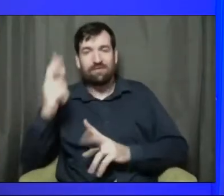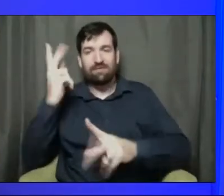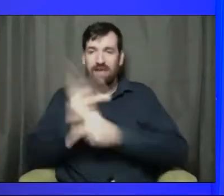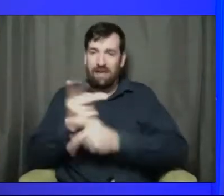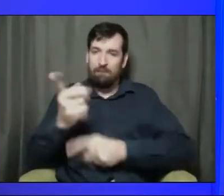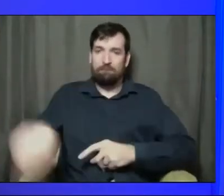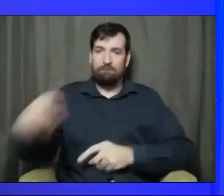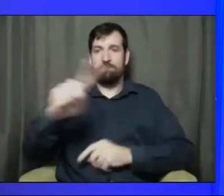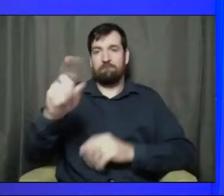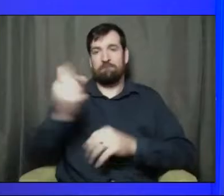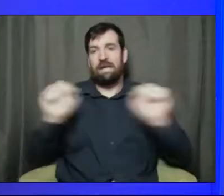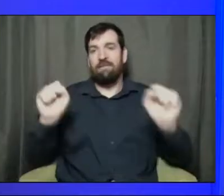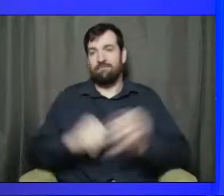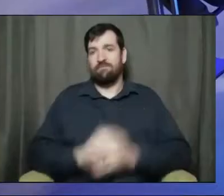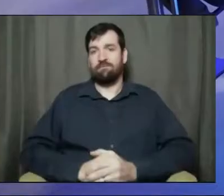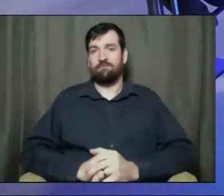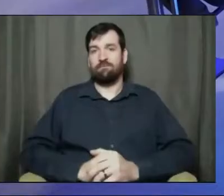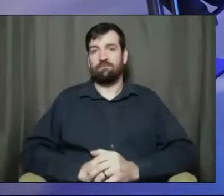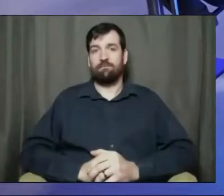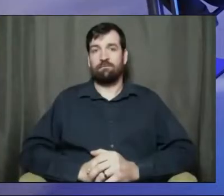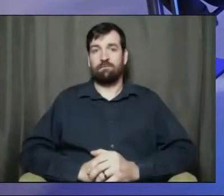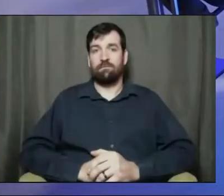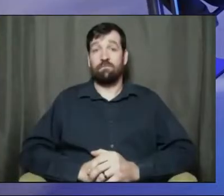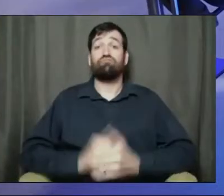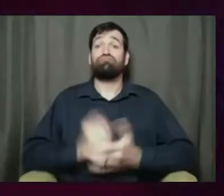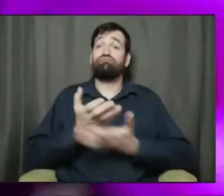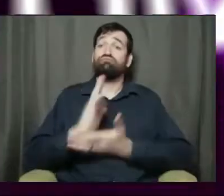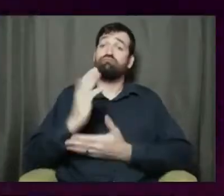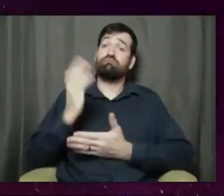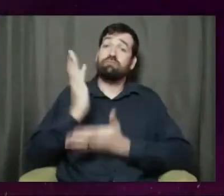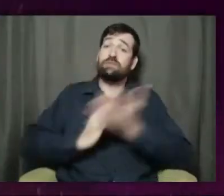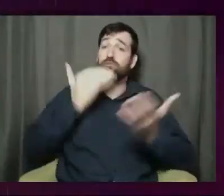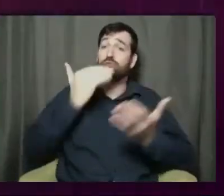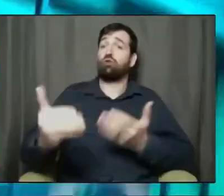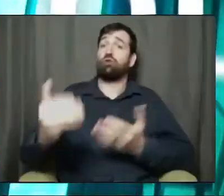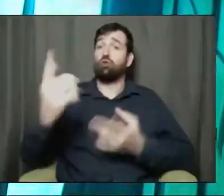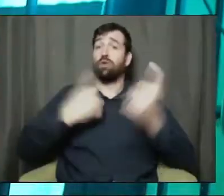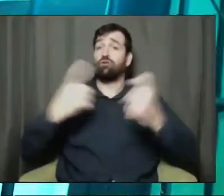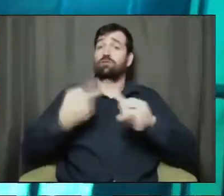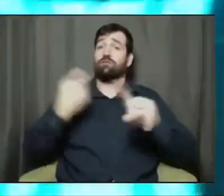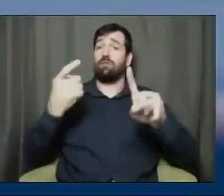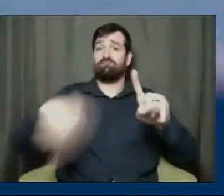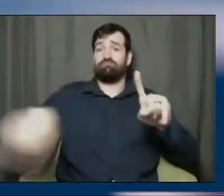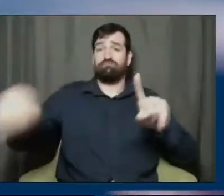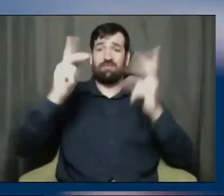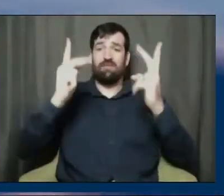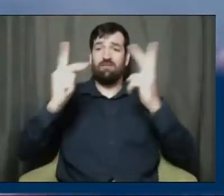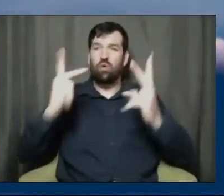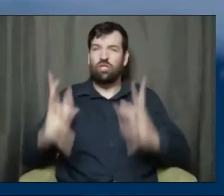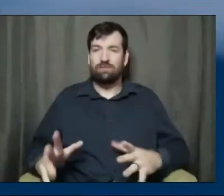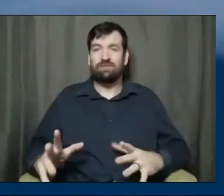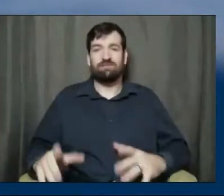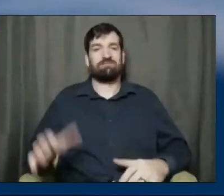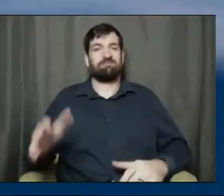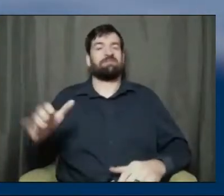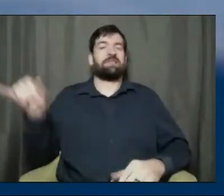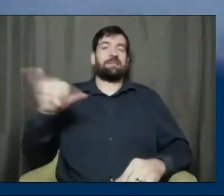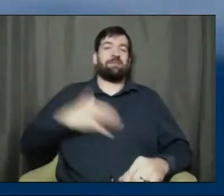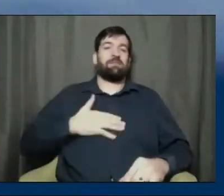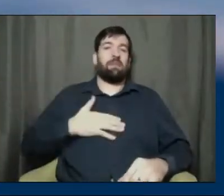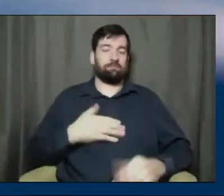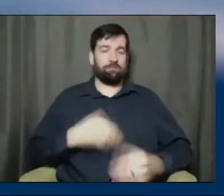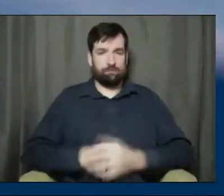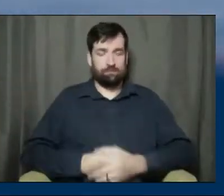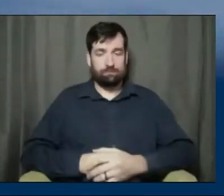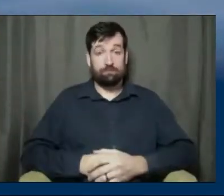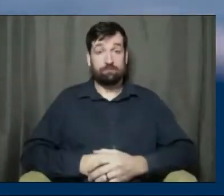safe after transplant. All right, we've got some good viewer questions coming in. They're asking questions I had too, so let's just get to it. My question was